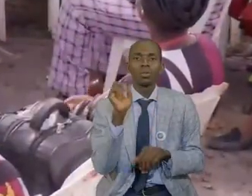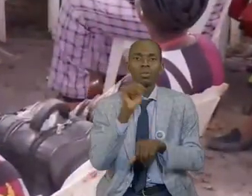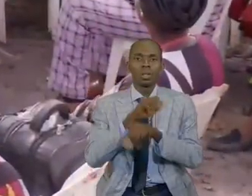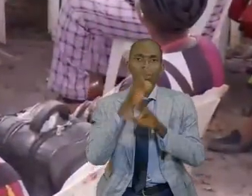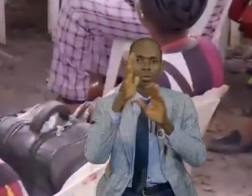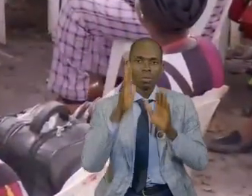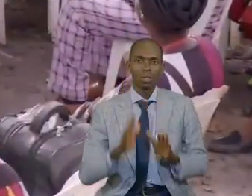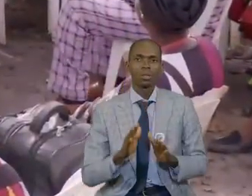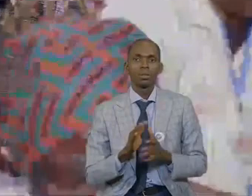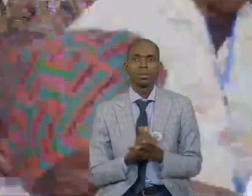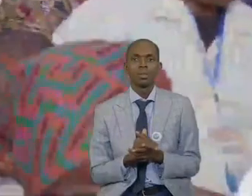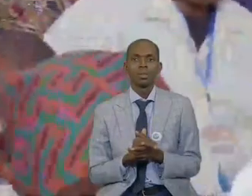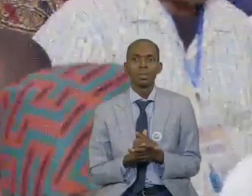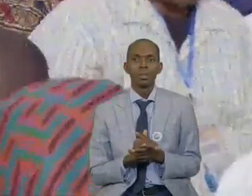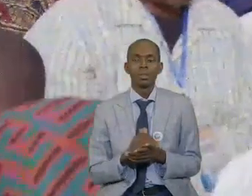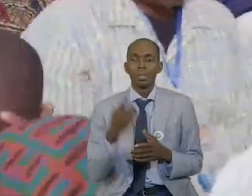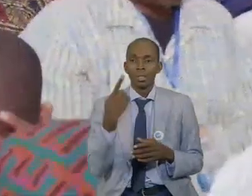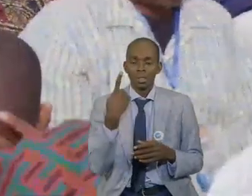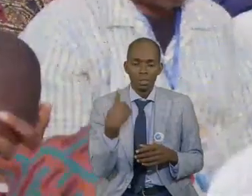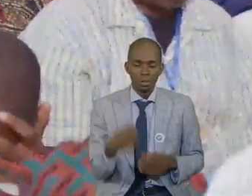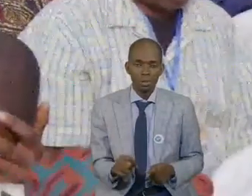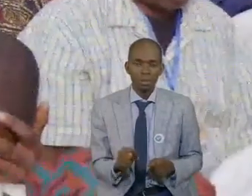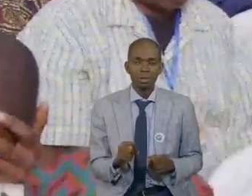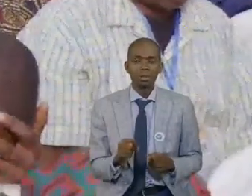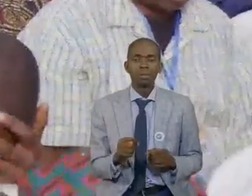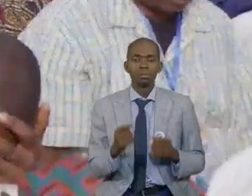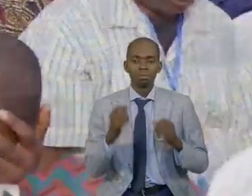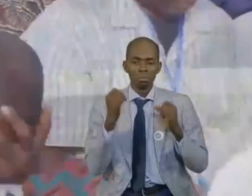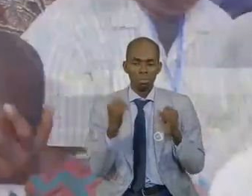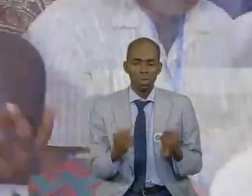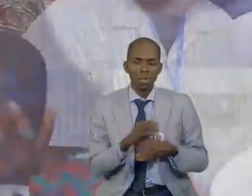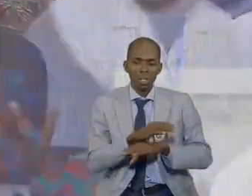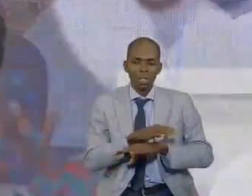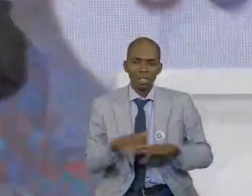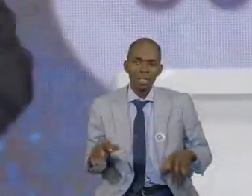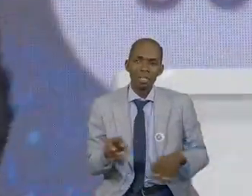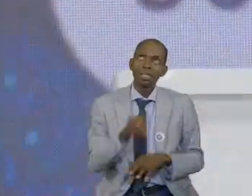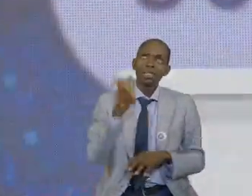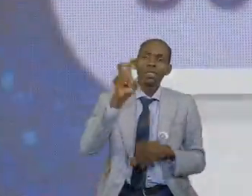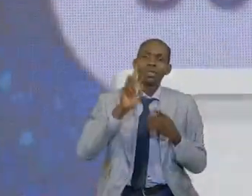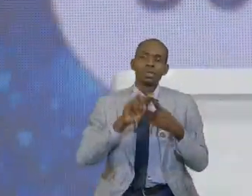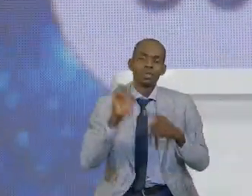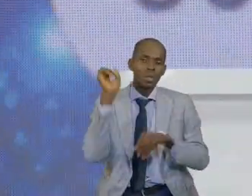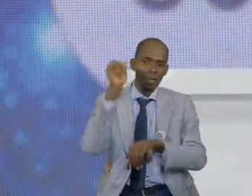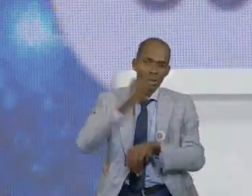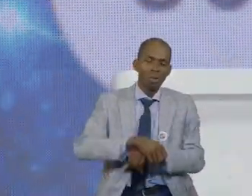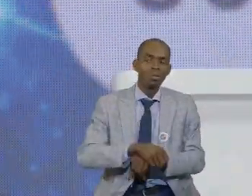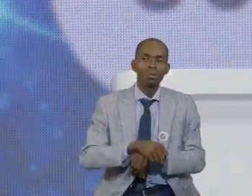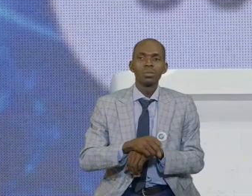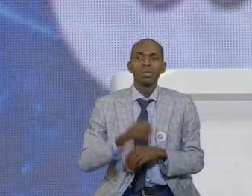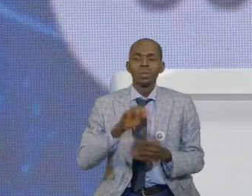The powerless pilgrims converted to overpowering possessors.